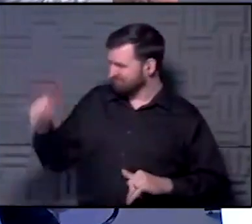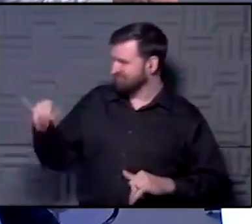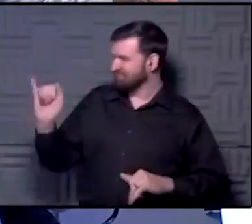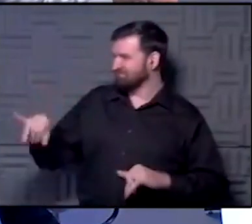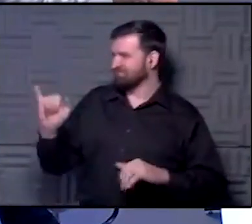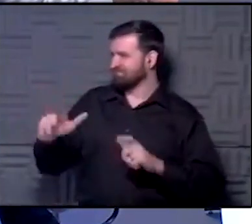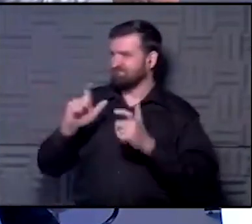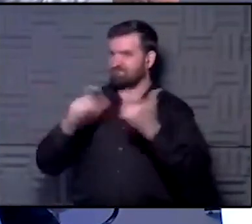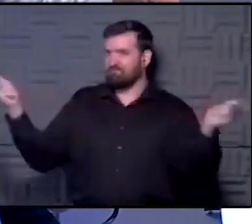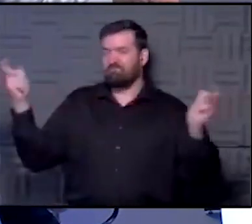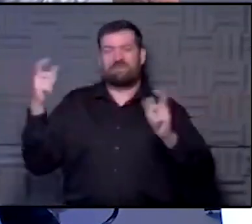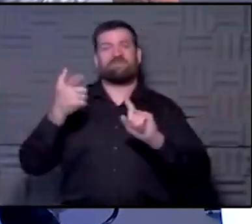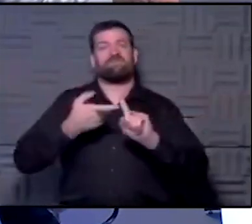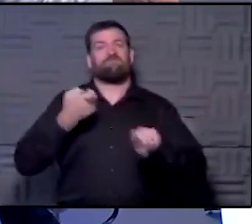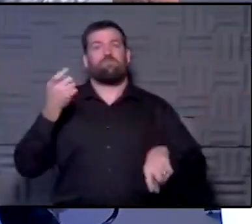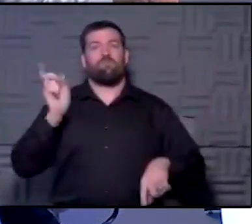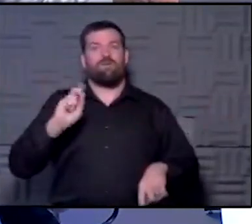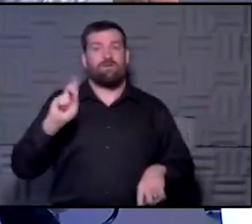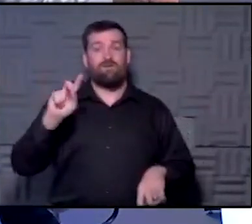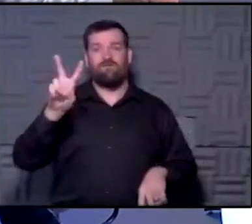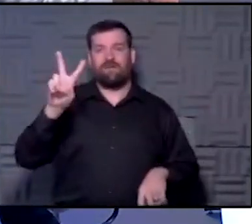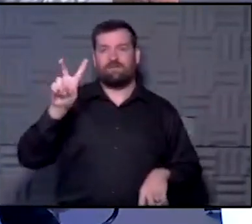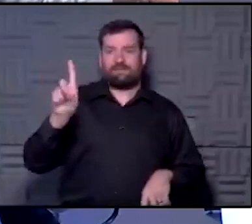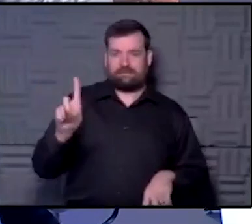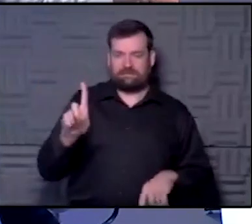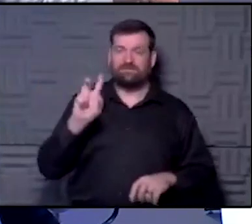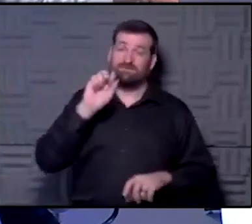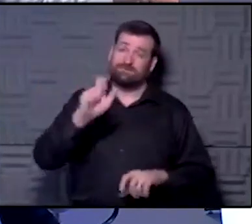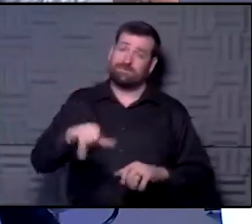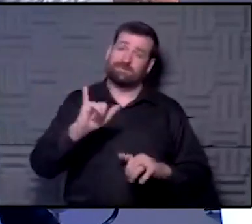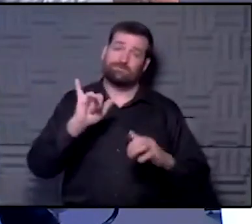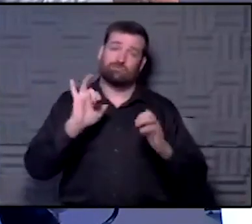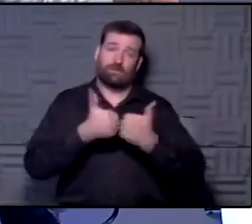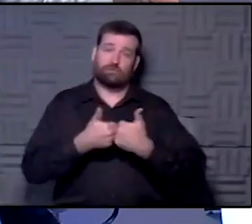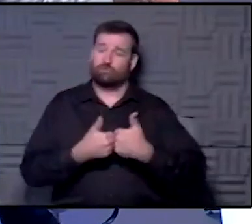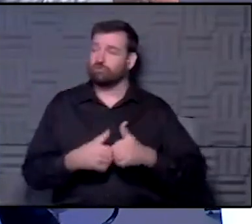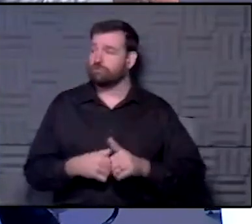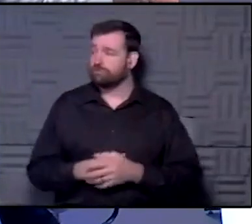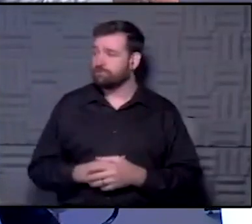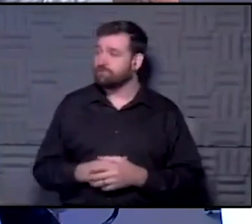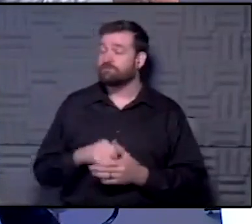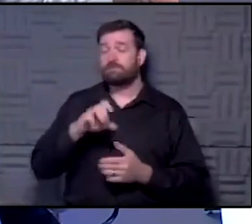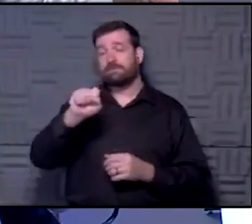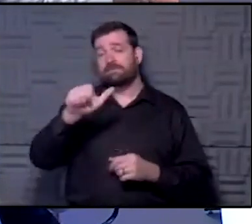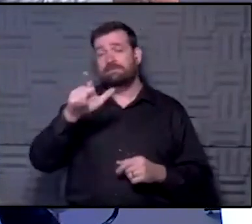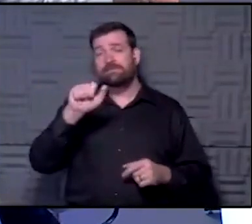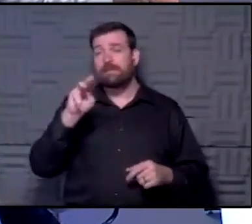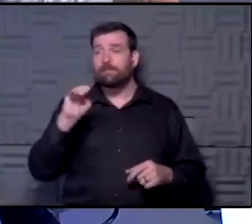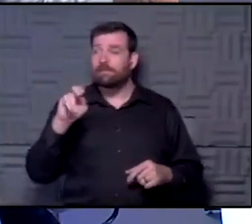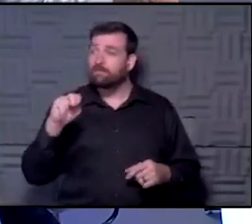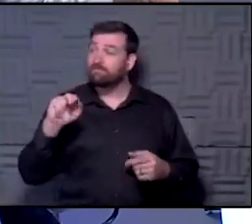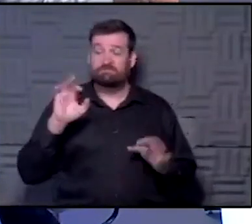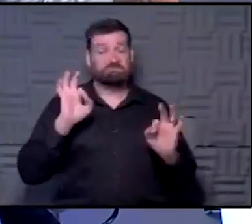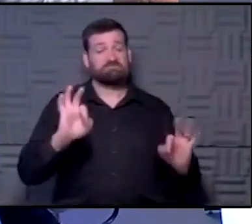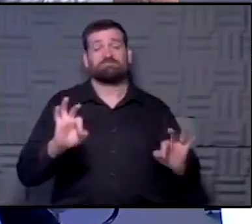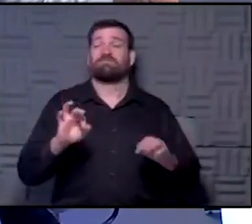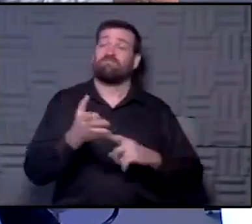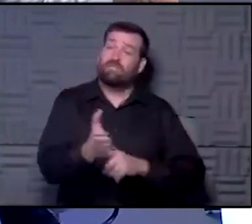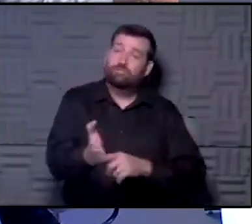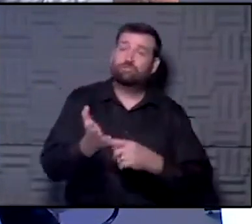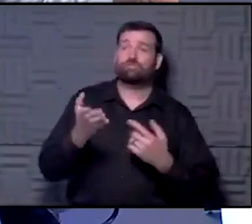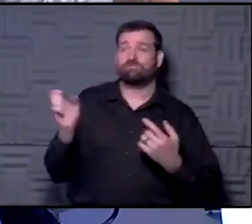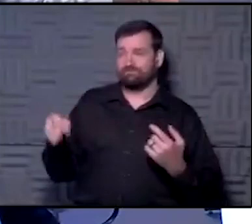the biggest source of getting our vitamin D, it's kind of a challenge. Yeah. All those Get the cod, Scandinavian, the Norwegian salmon, things. Ah, there you the go. fatty Picking it fish,